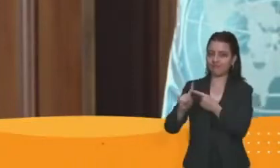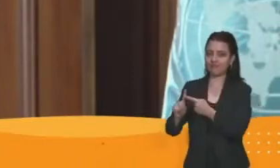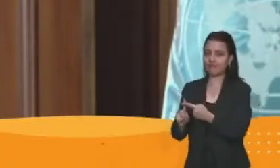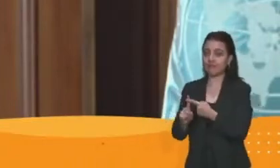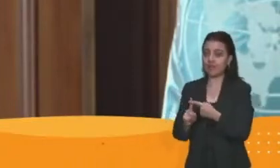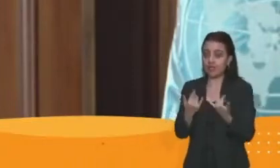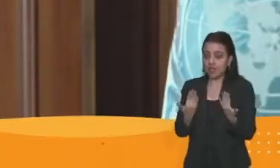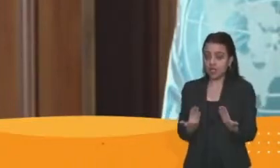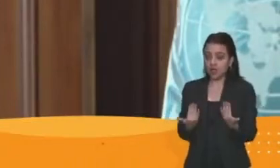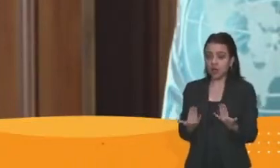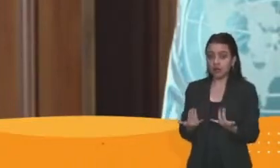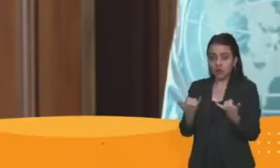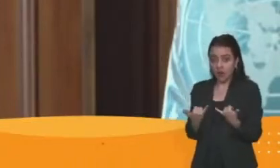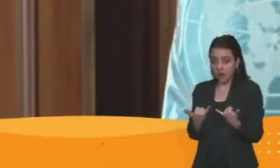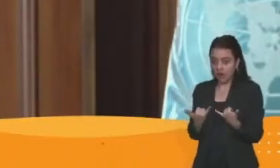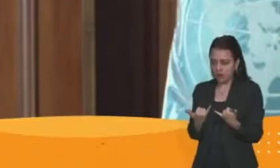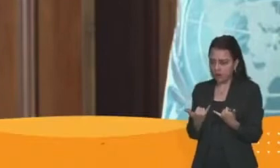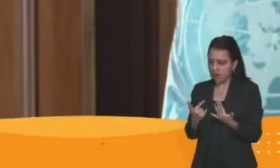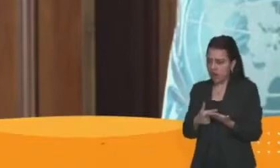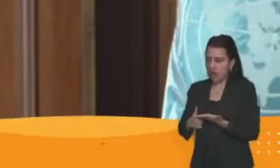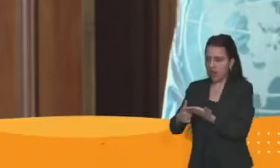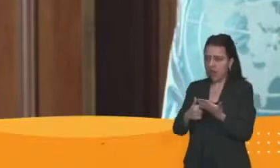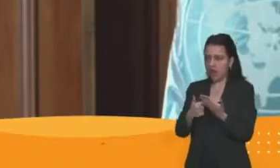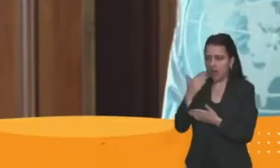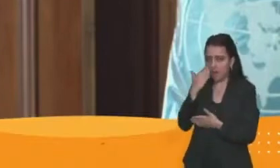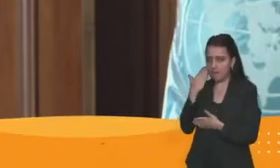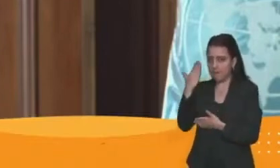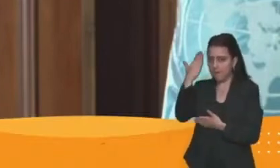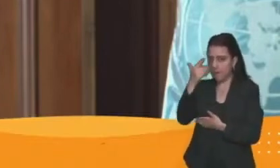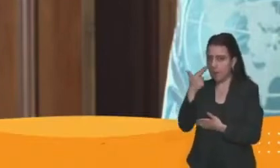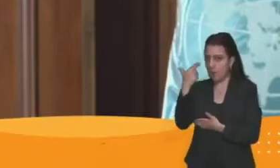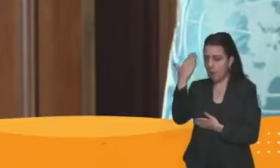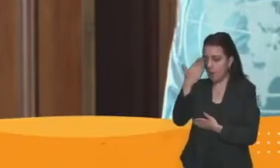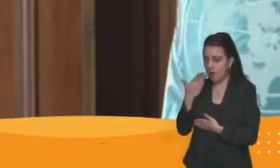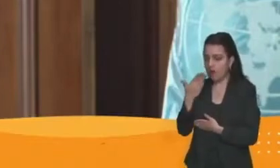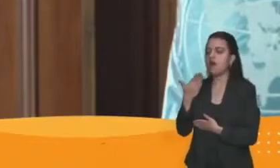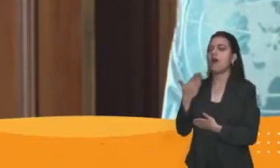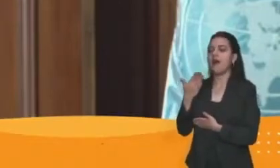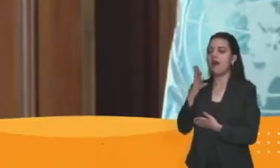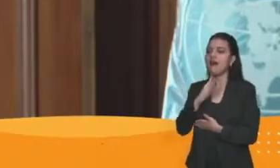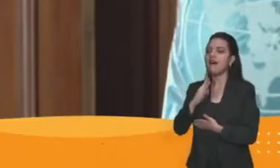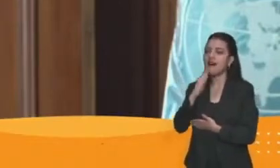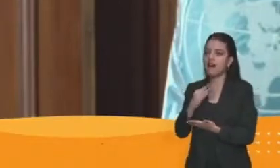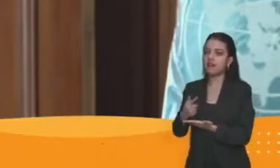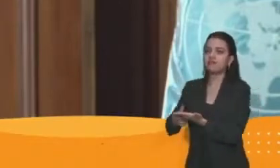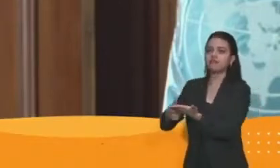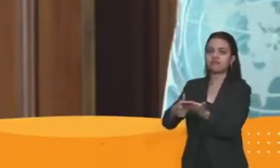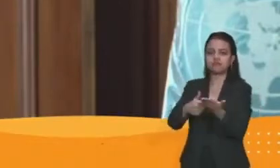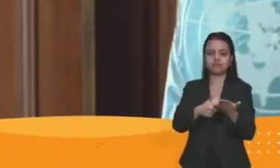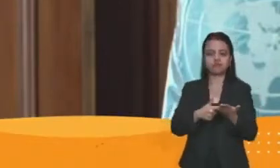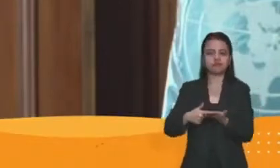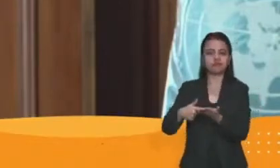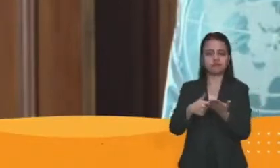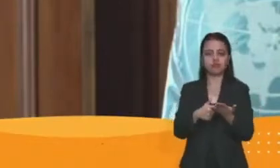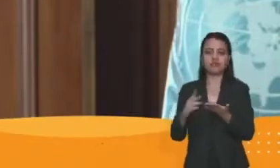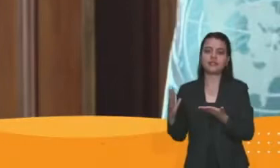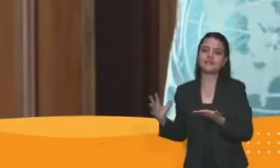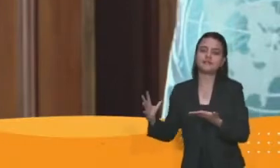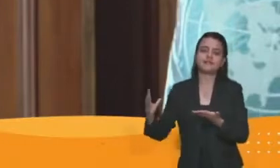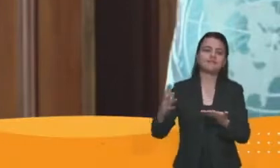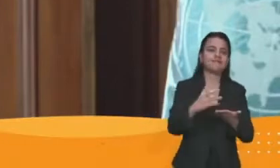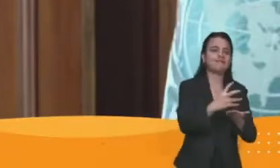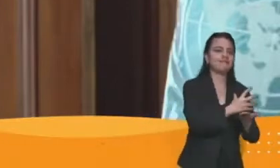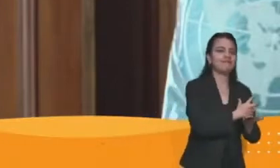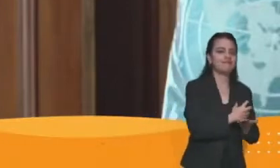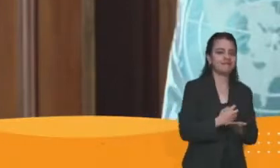activity. This experience allowed us to notify these international lines. So for the transformation of the